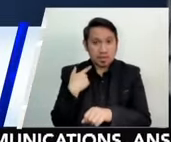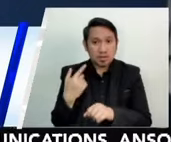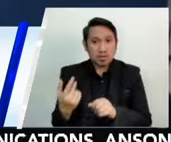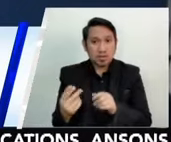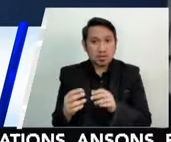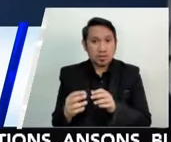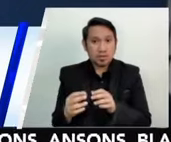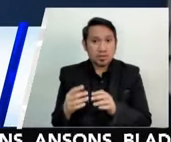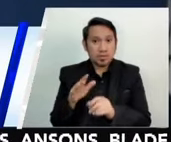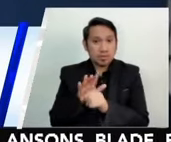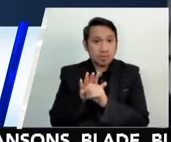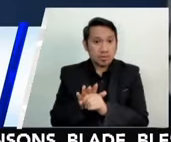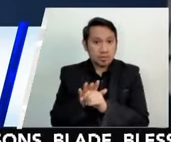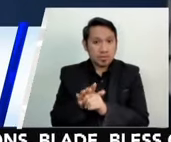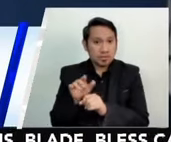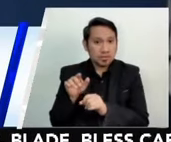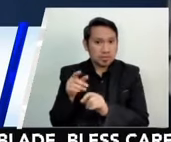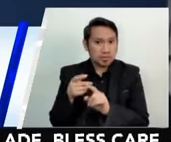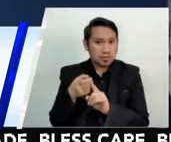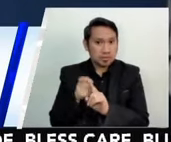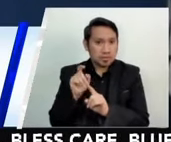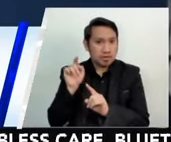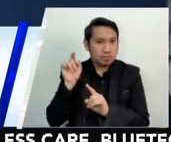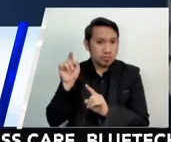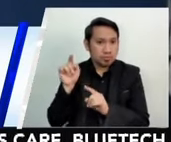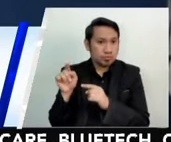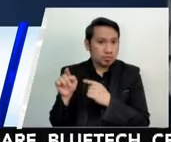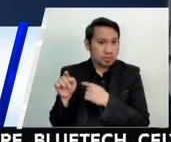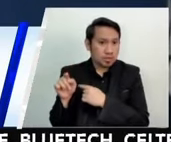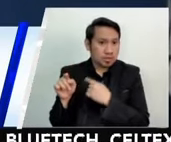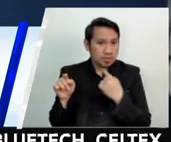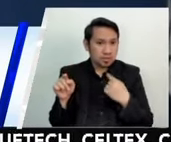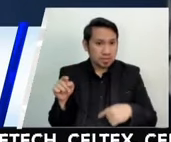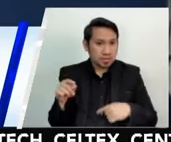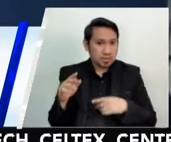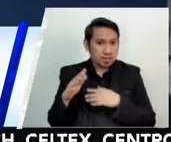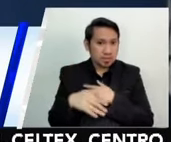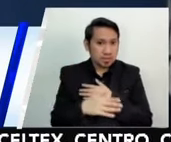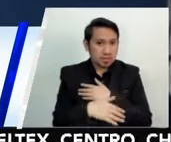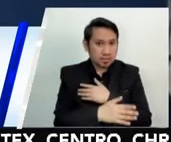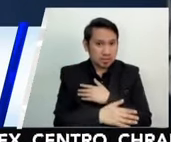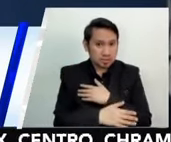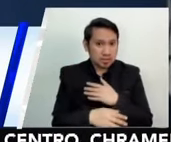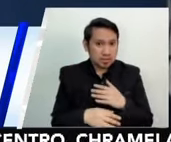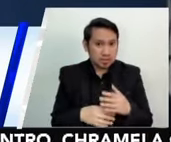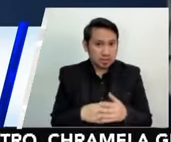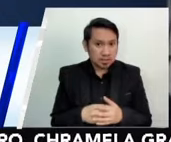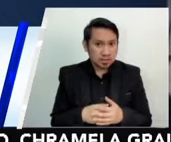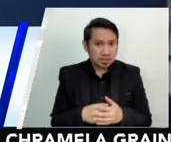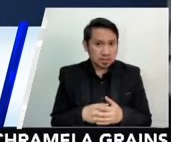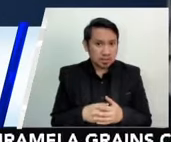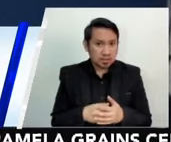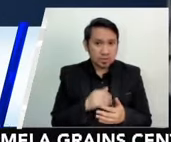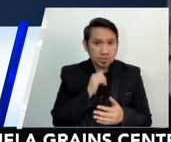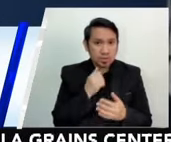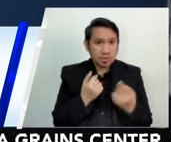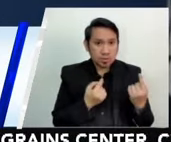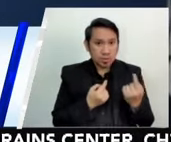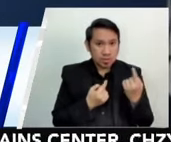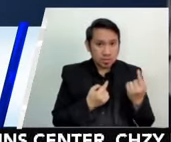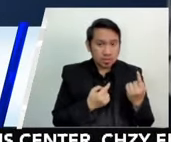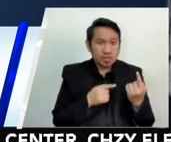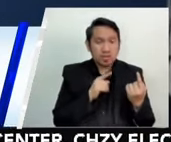the PRC in the South China Sea. This should, of course, be taken as a sign that not only President Biden, but Prime Minister